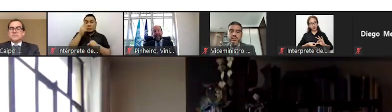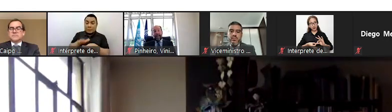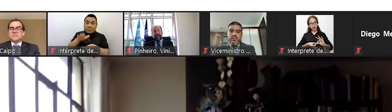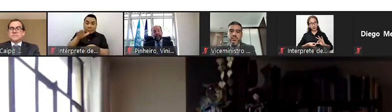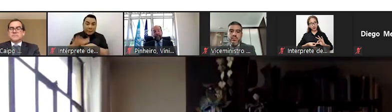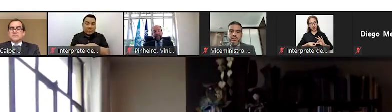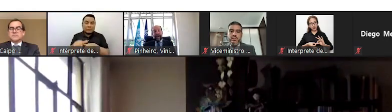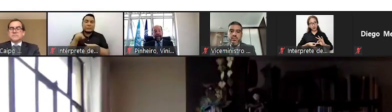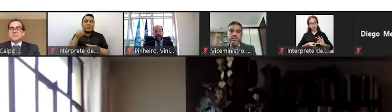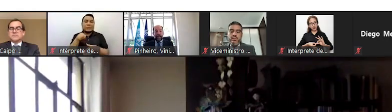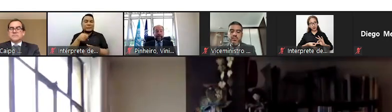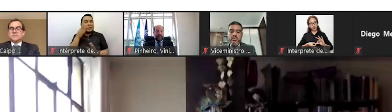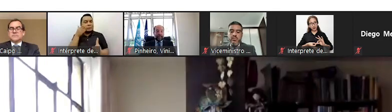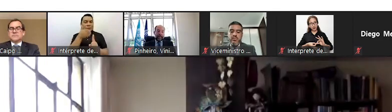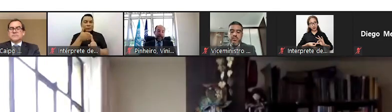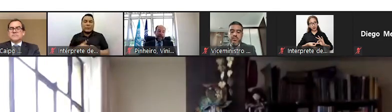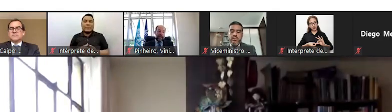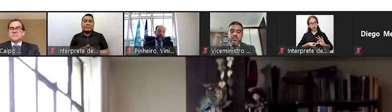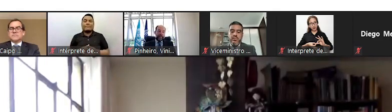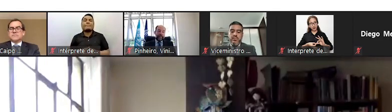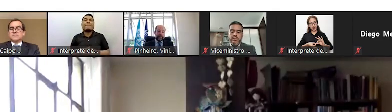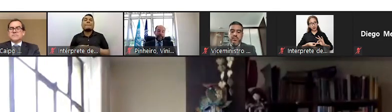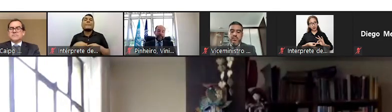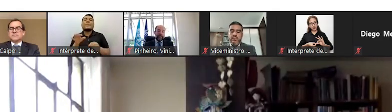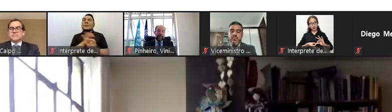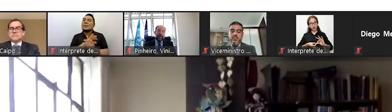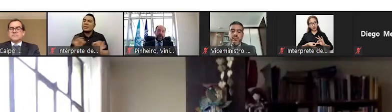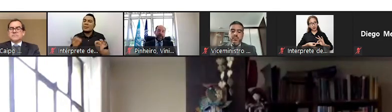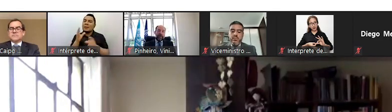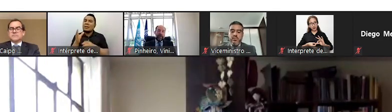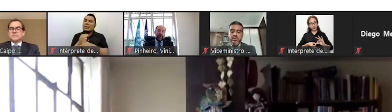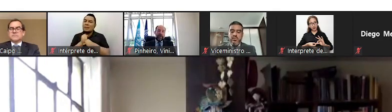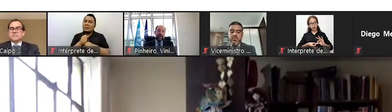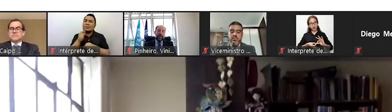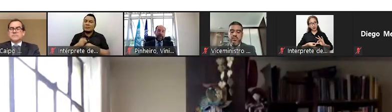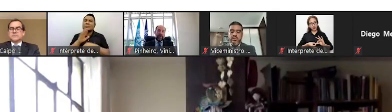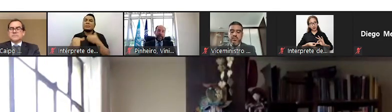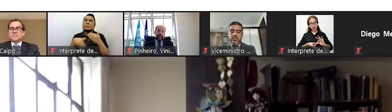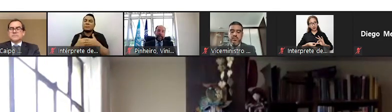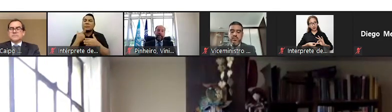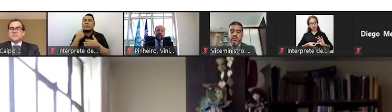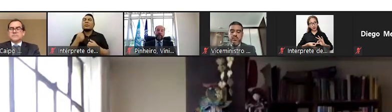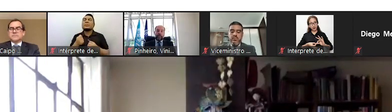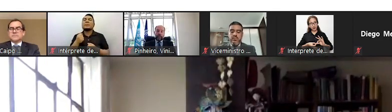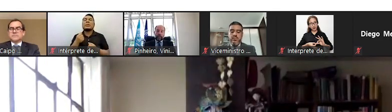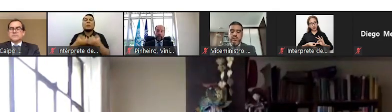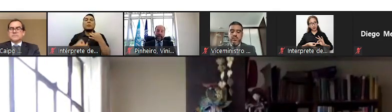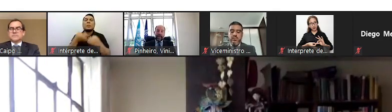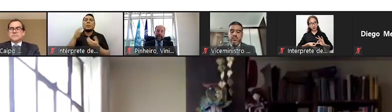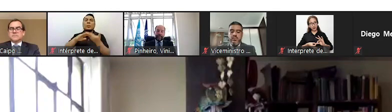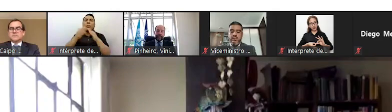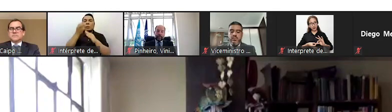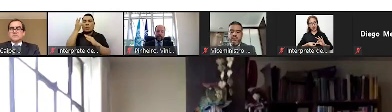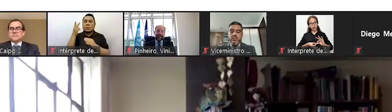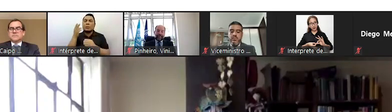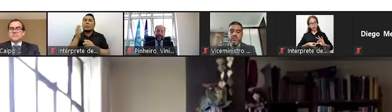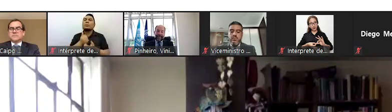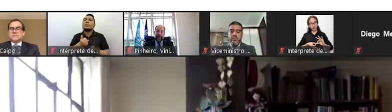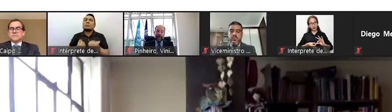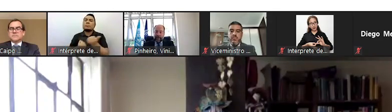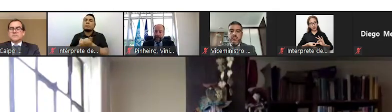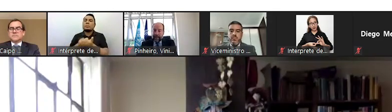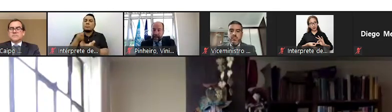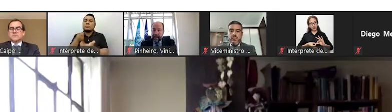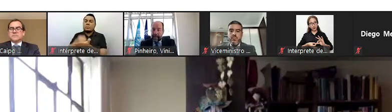great first step in that road the indigenous jurisdiction hasn't